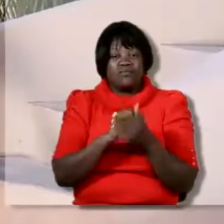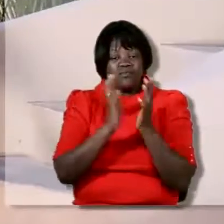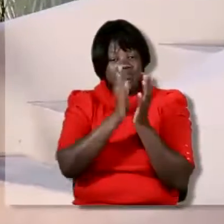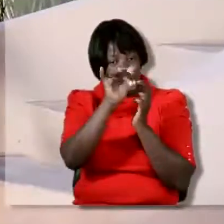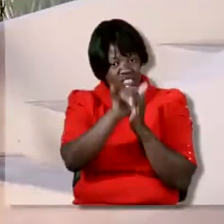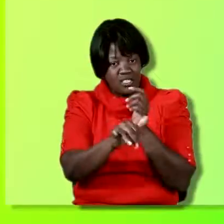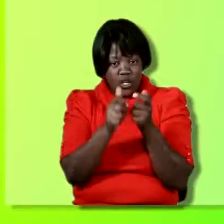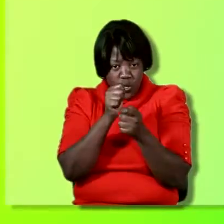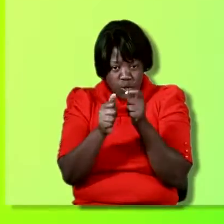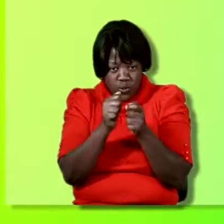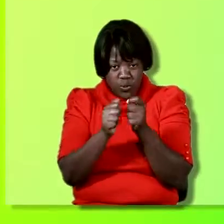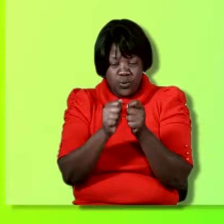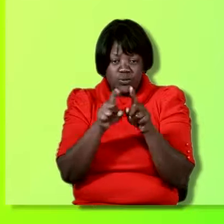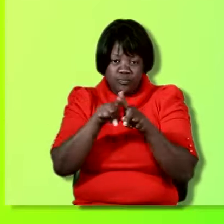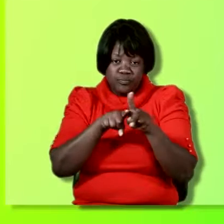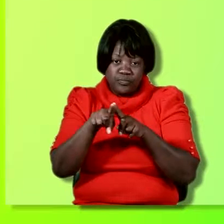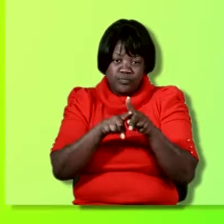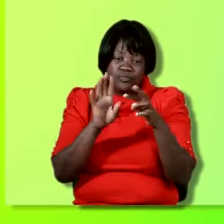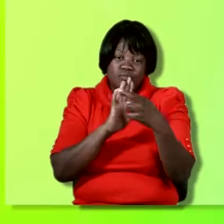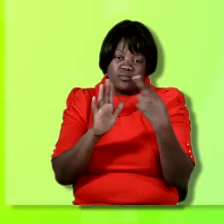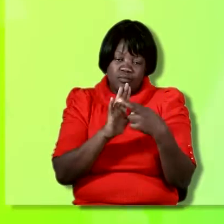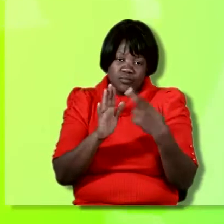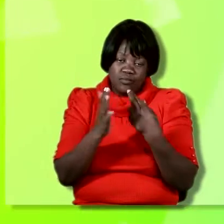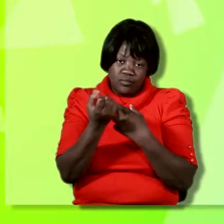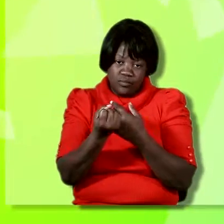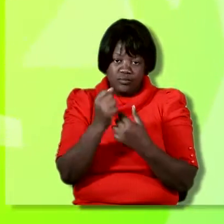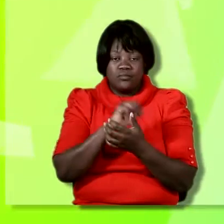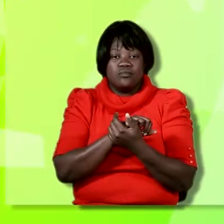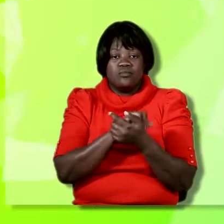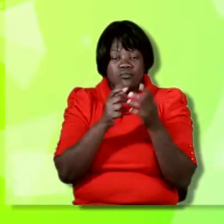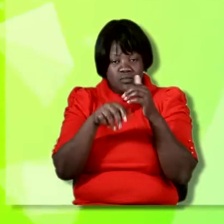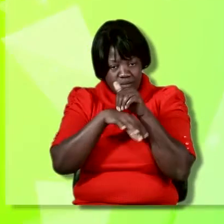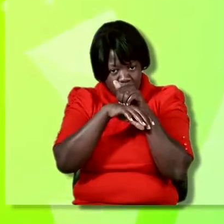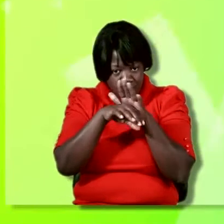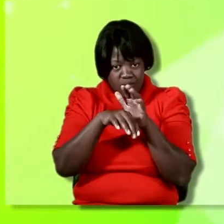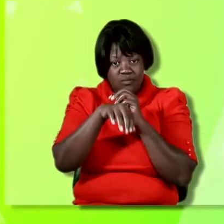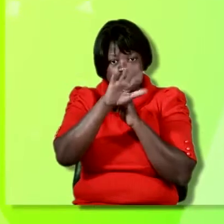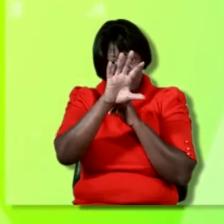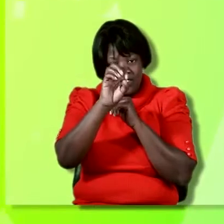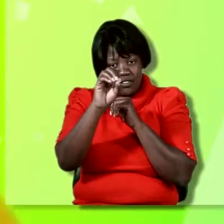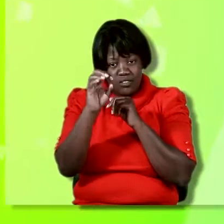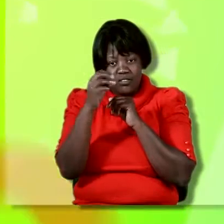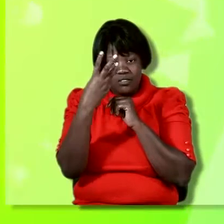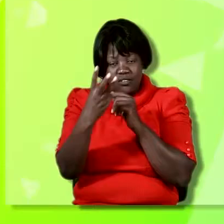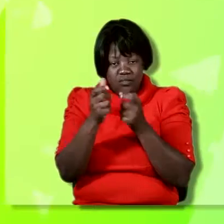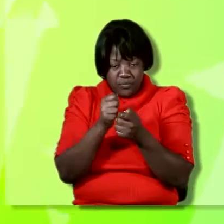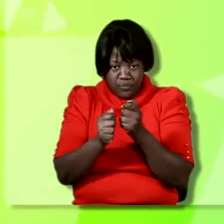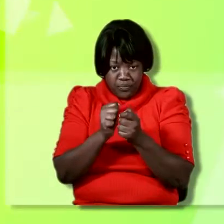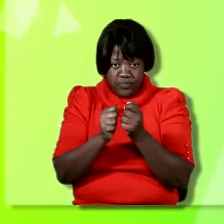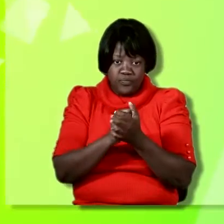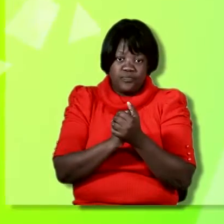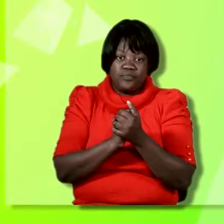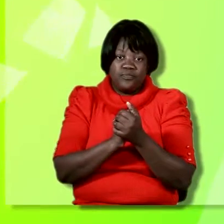still have the SMS competition. The rules are as follows. Send your SMS to the number